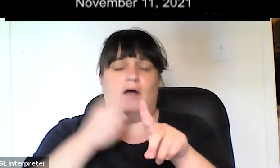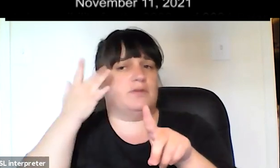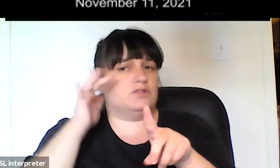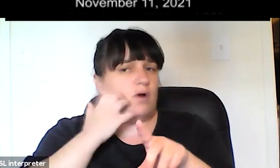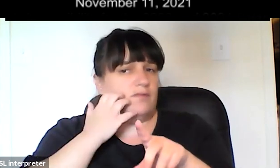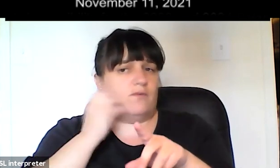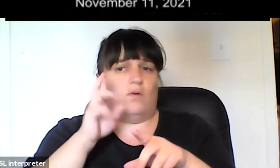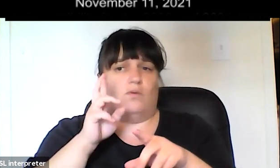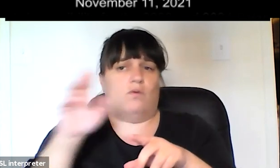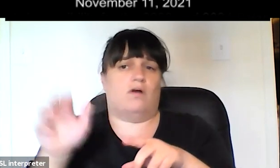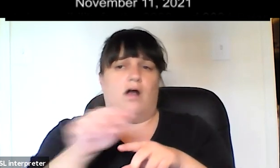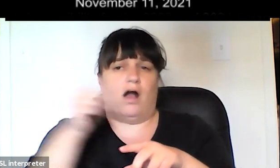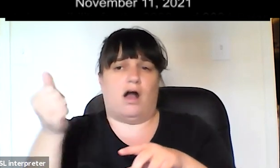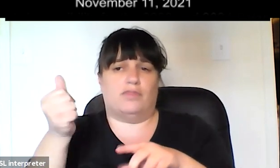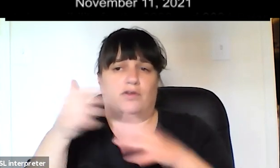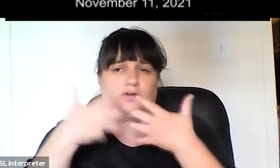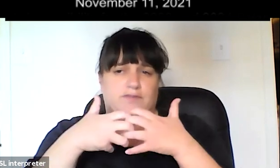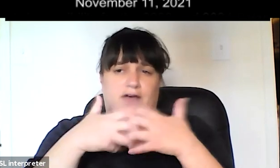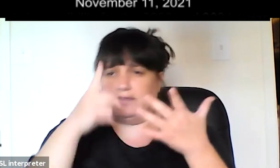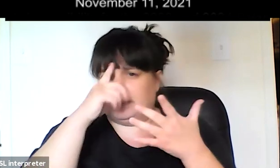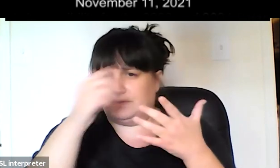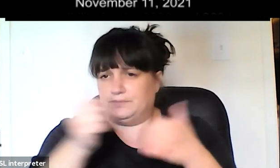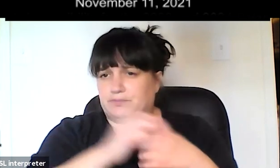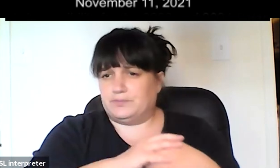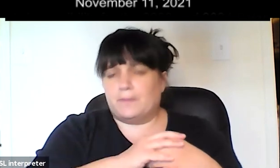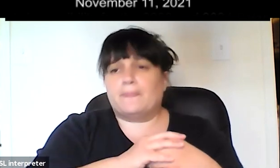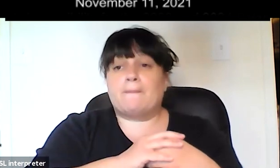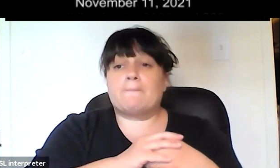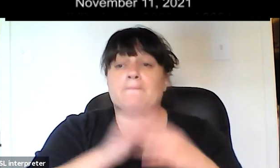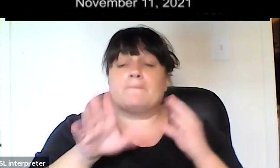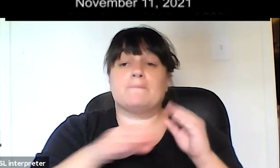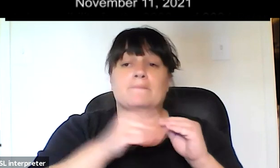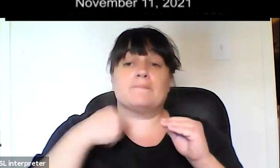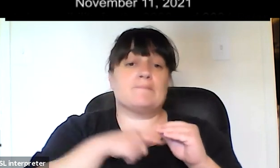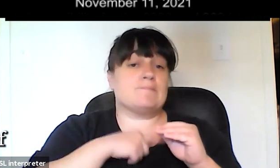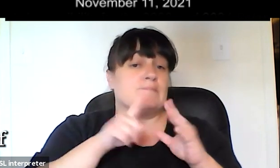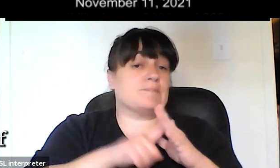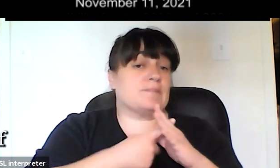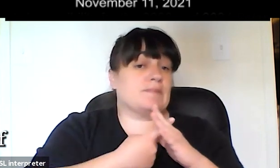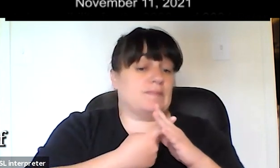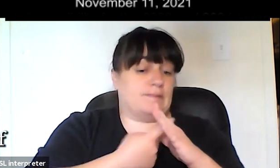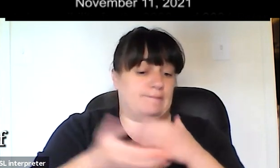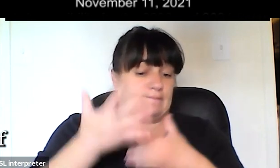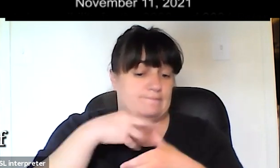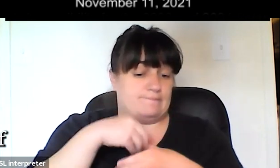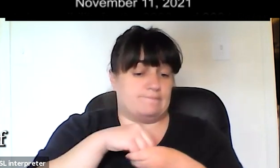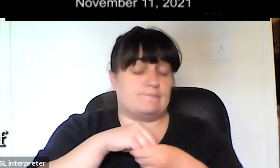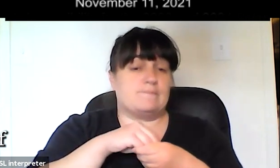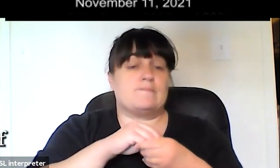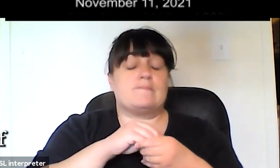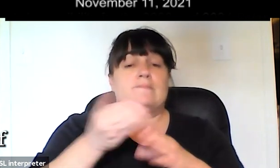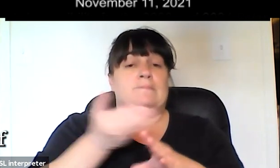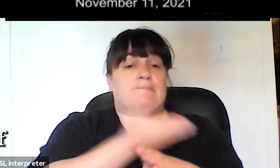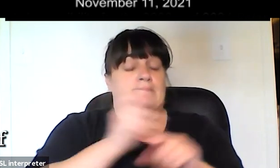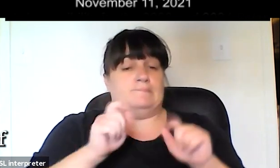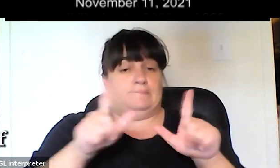smartphone or other device of choice. And in addition, we've also started incorporating, the previous slide, by the